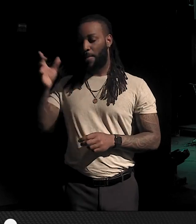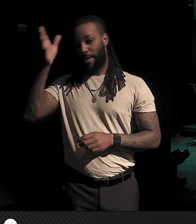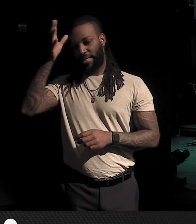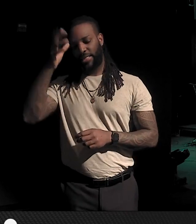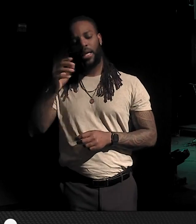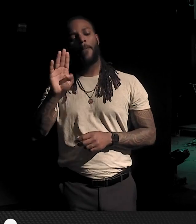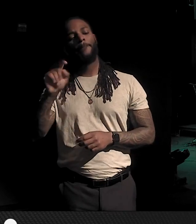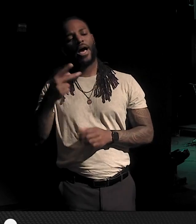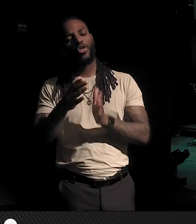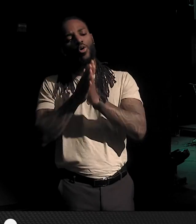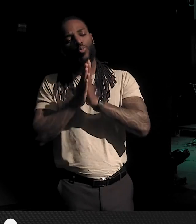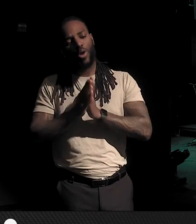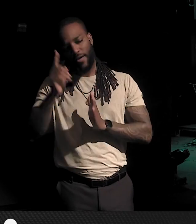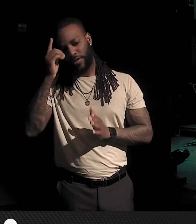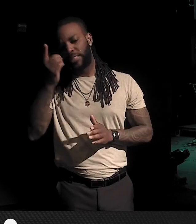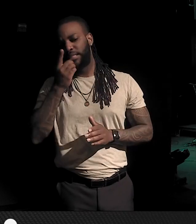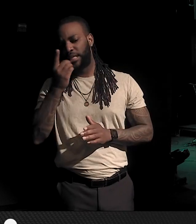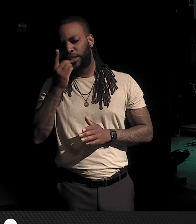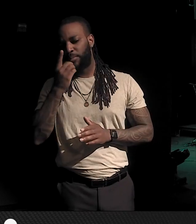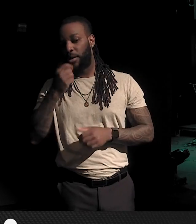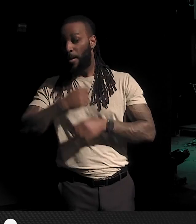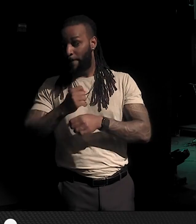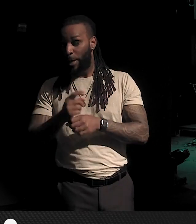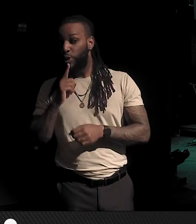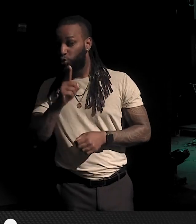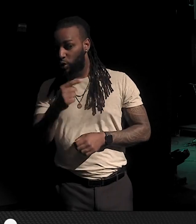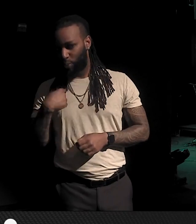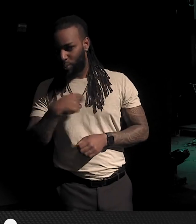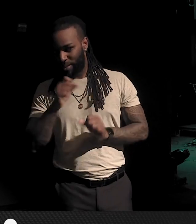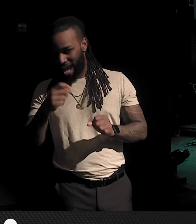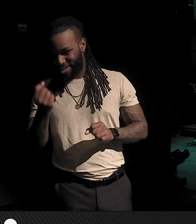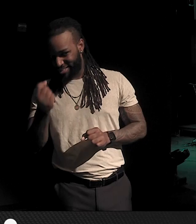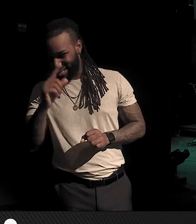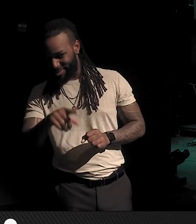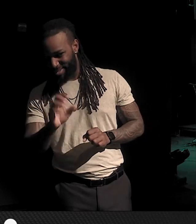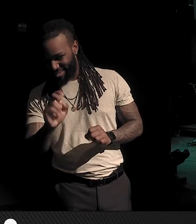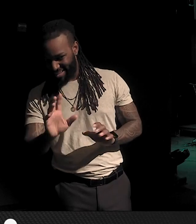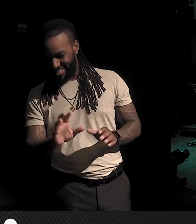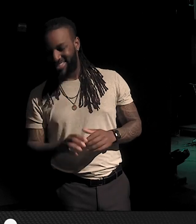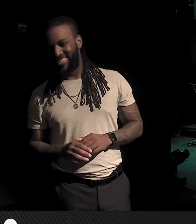you pray for dinner, but you know, make sure we can all understand you.